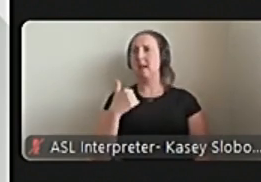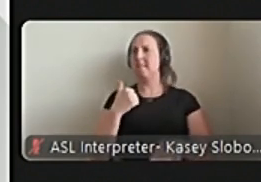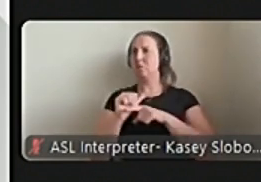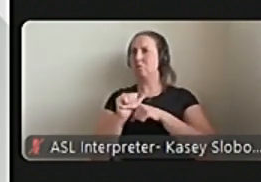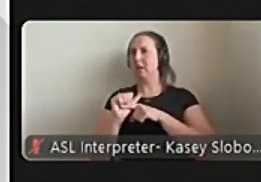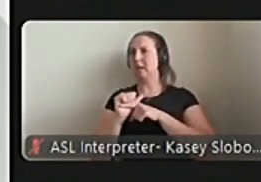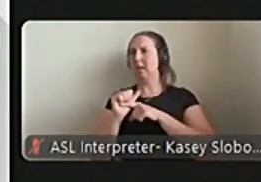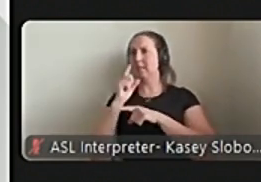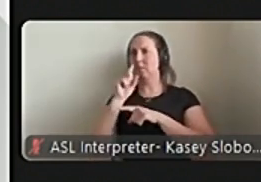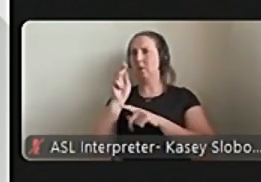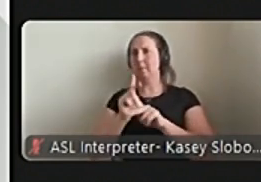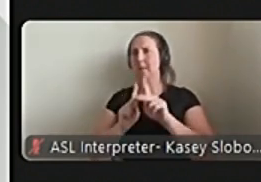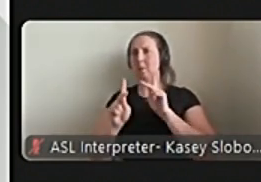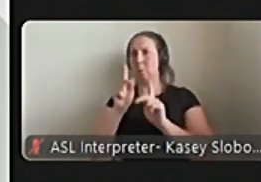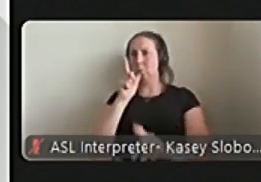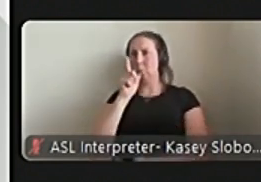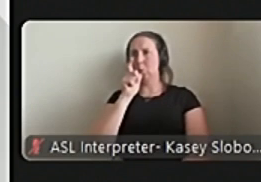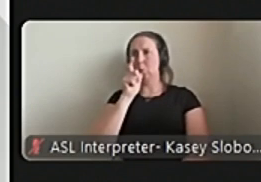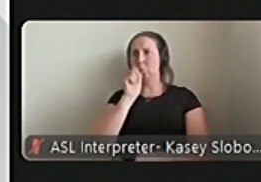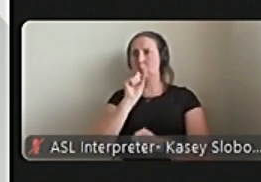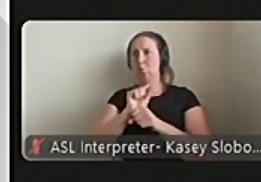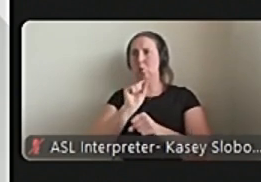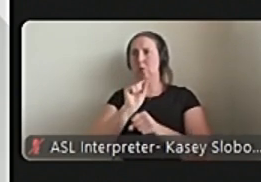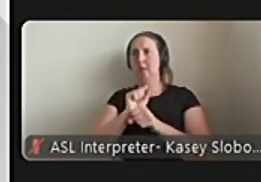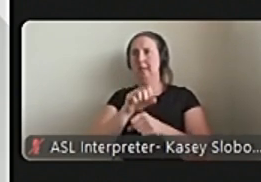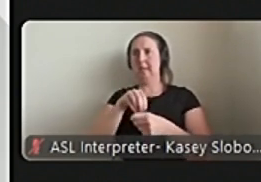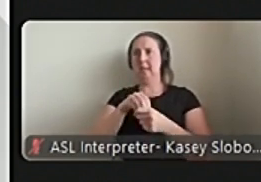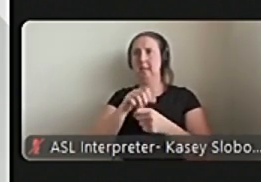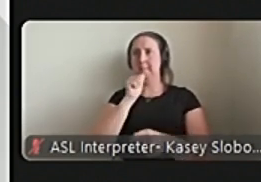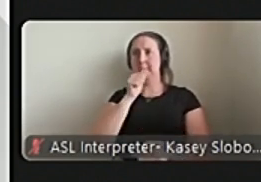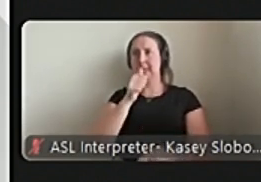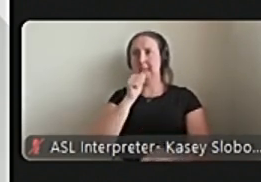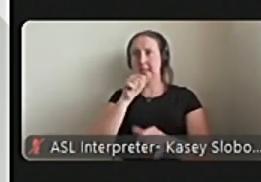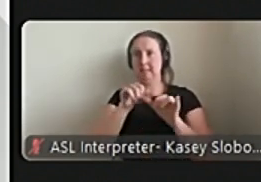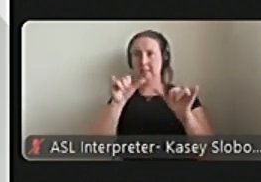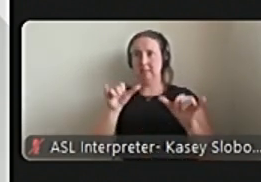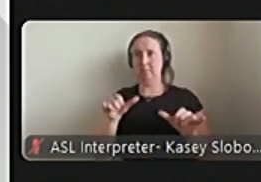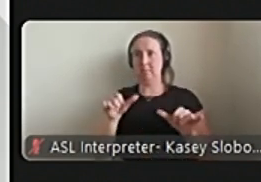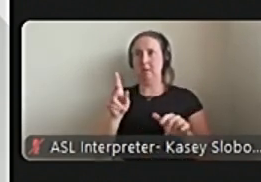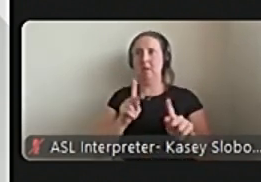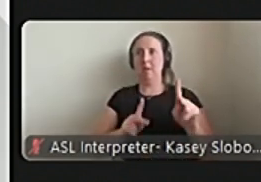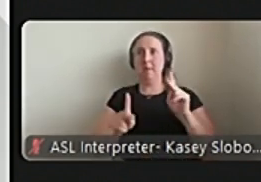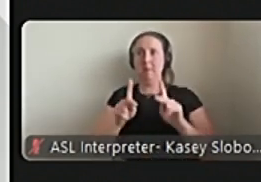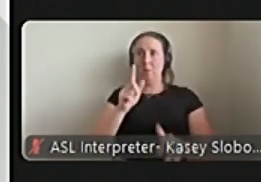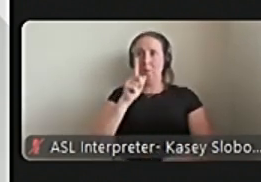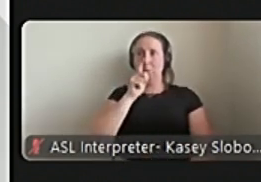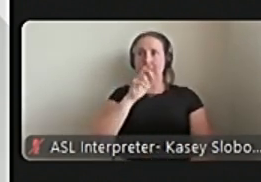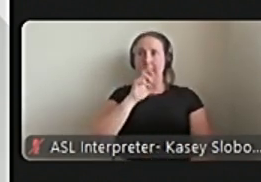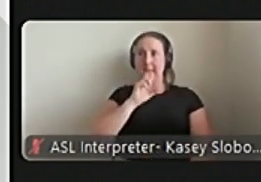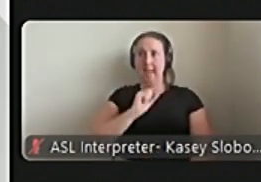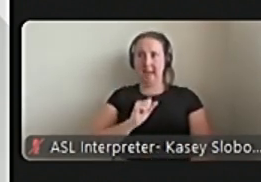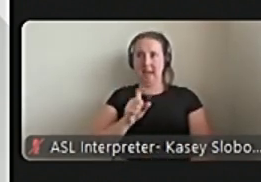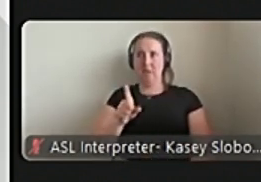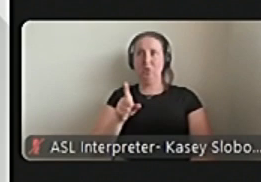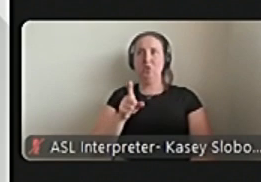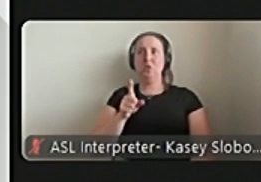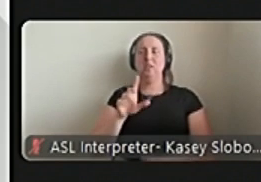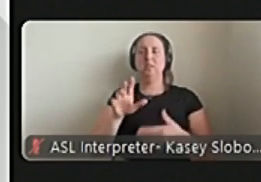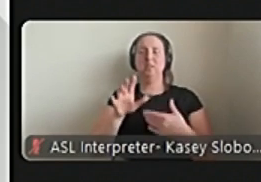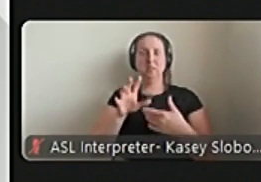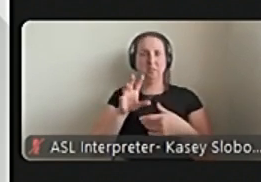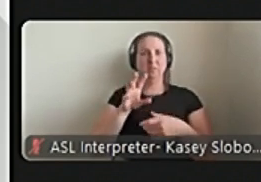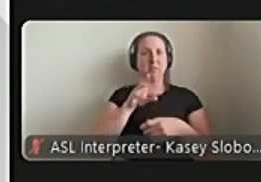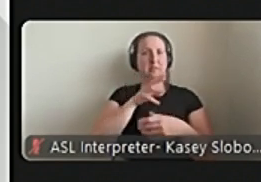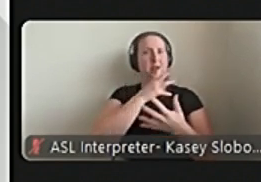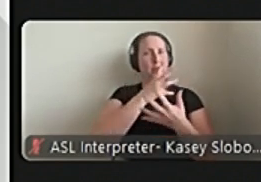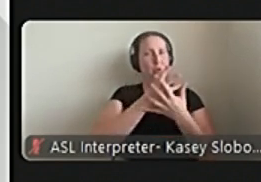are actually working in the penal system? So there's people that are aging that are incarcerated. Yeah. Are